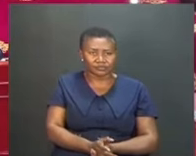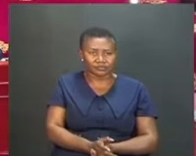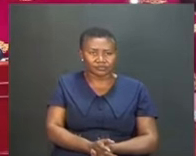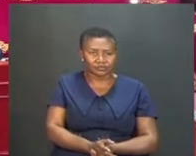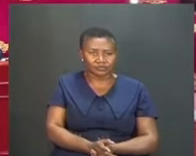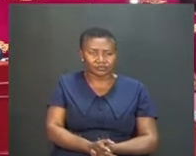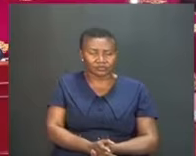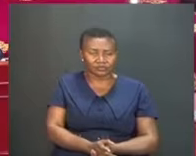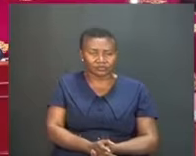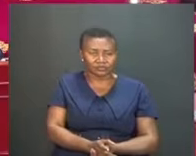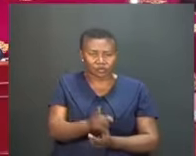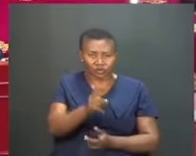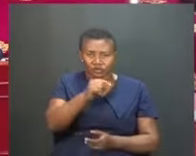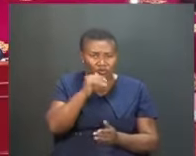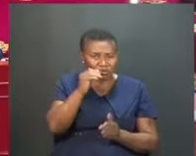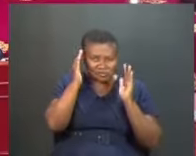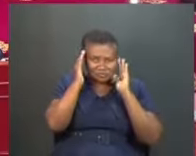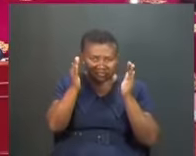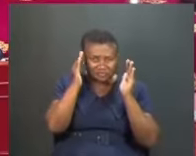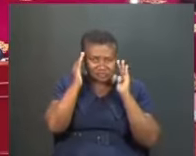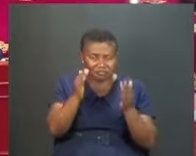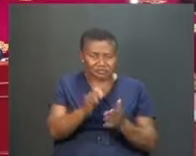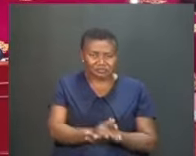Maybe you were not paying attention.